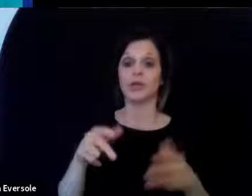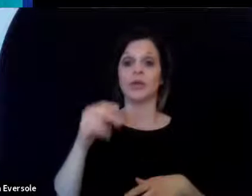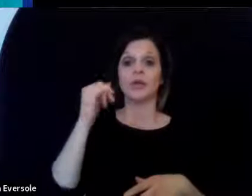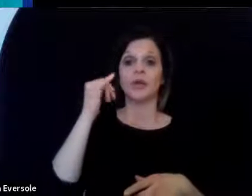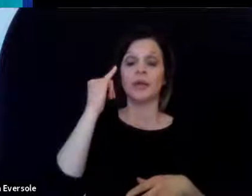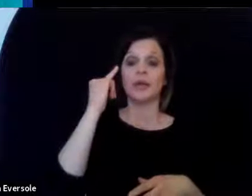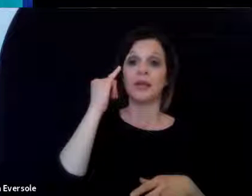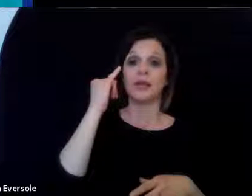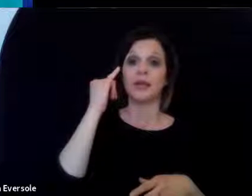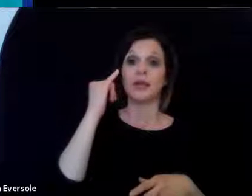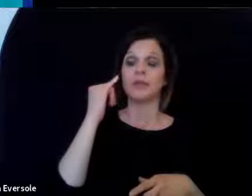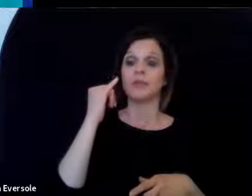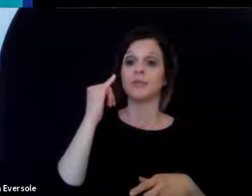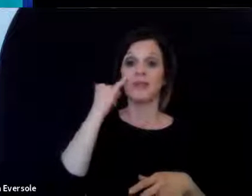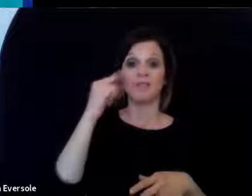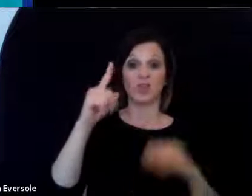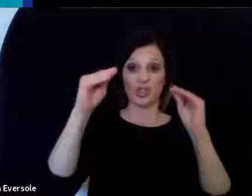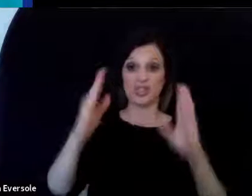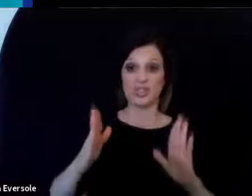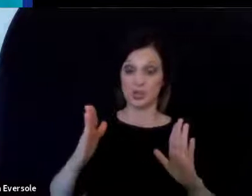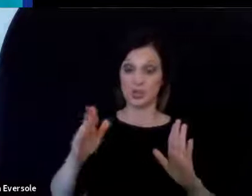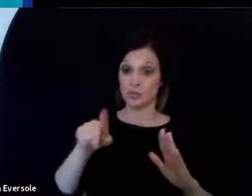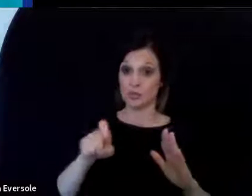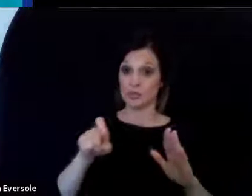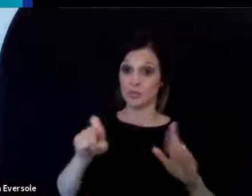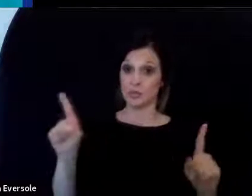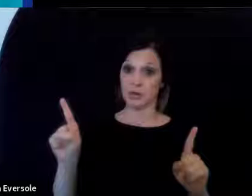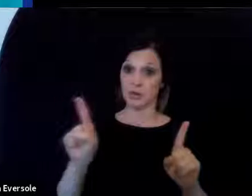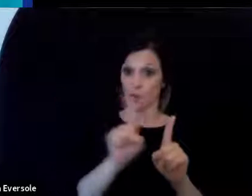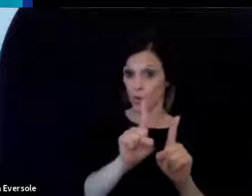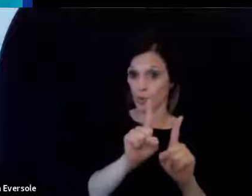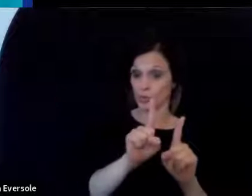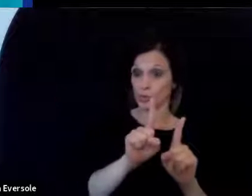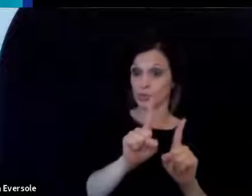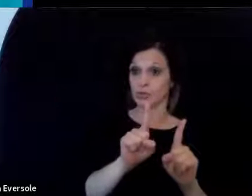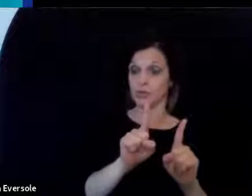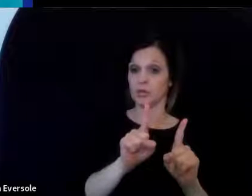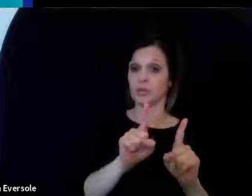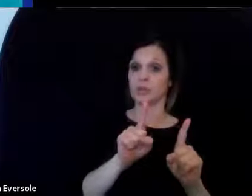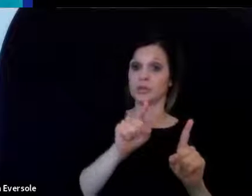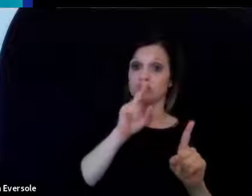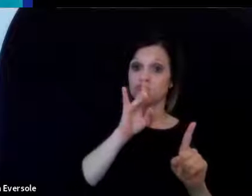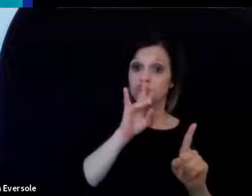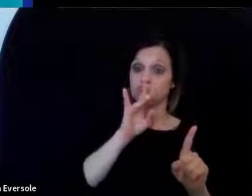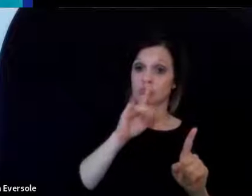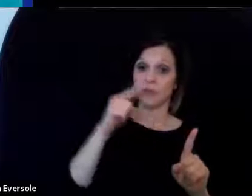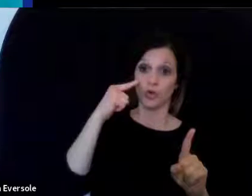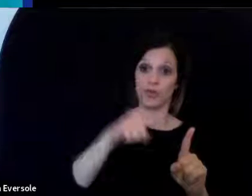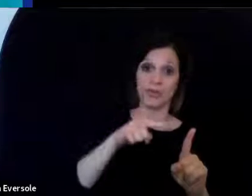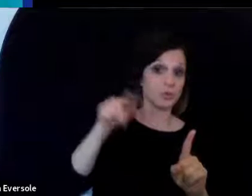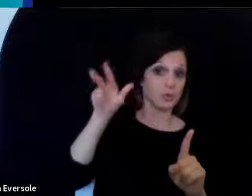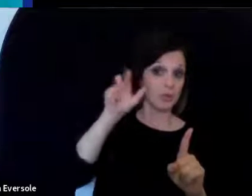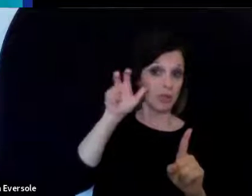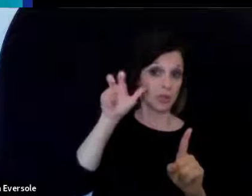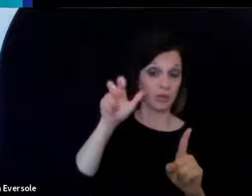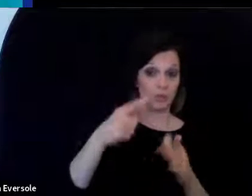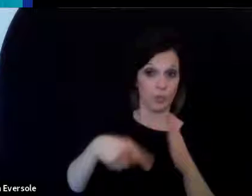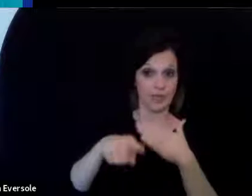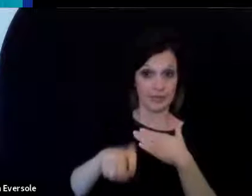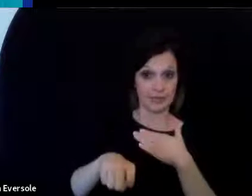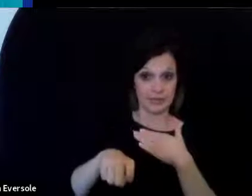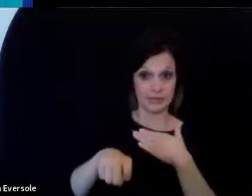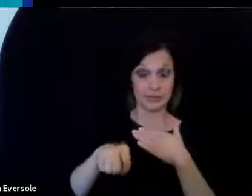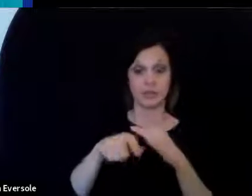provider do you need to be standing to them in order for them to receive the auditory information that you're trying to give them?